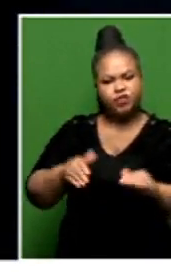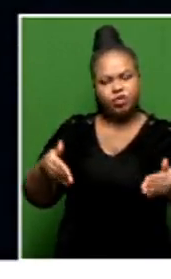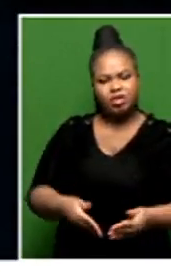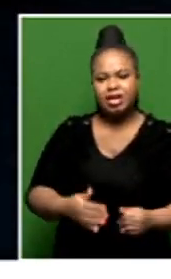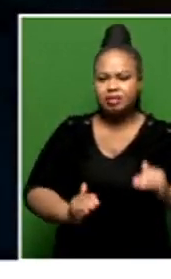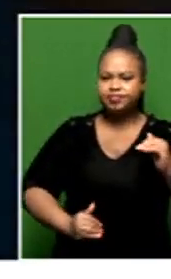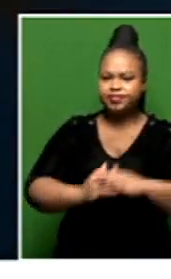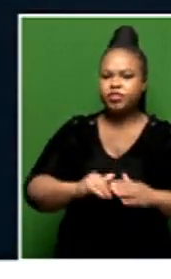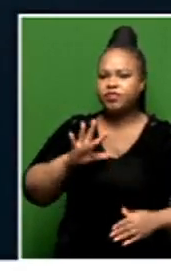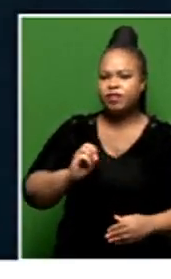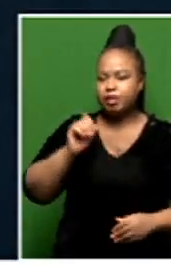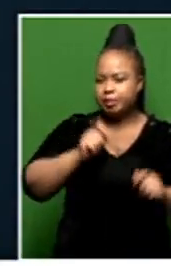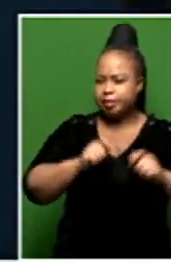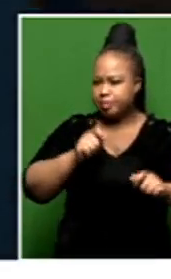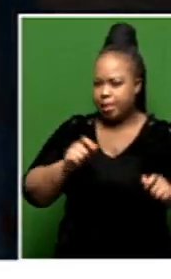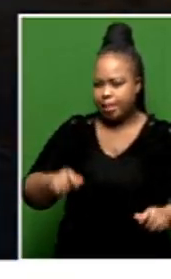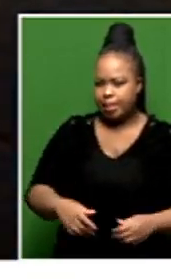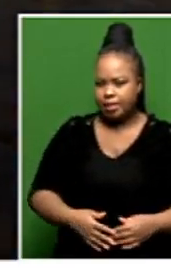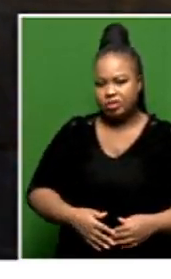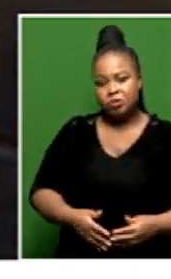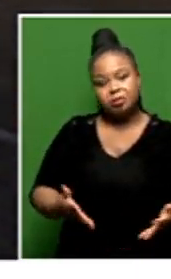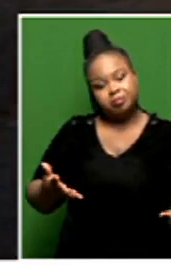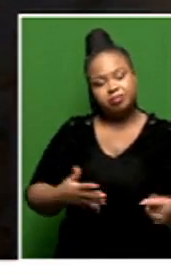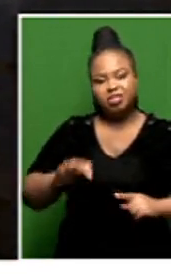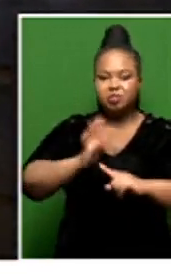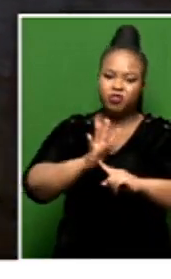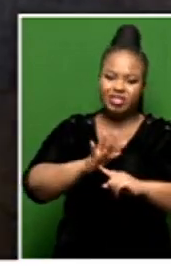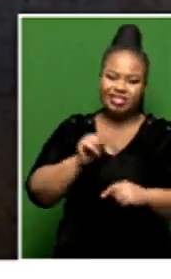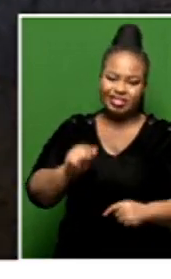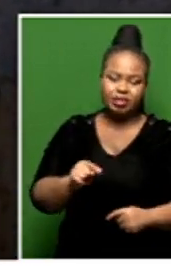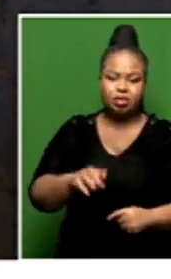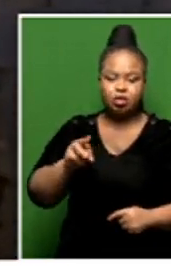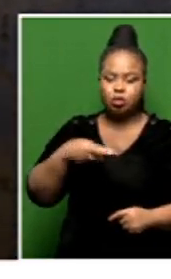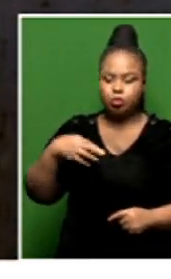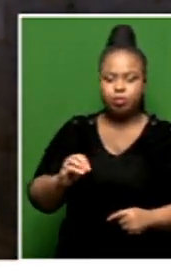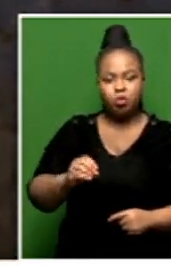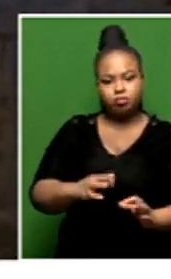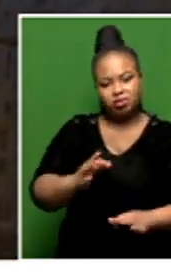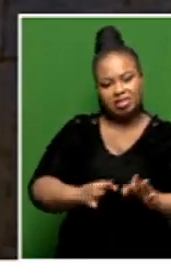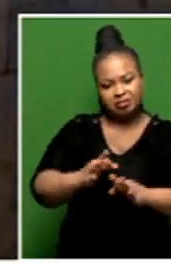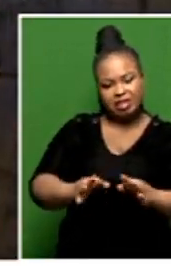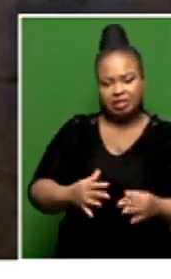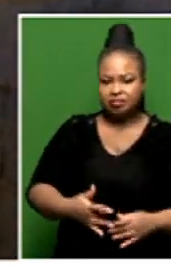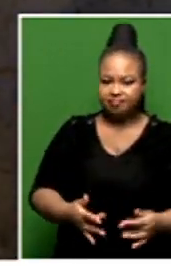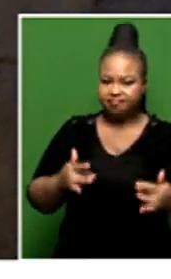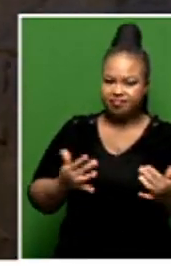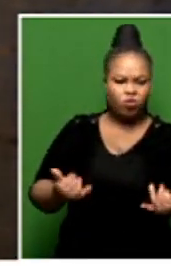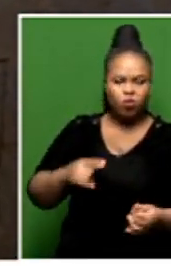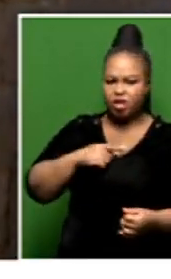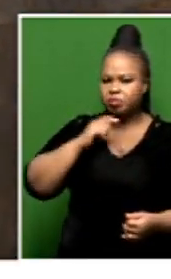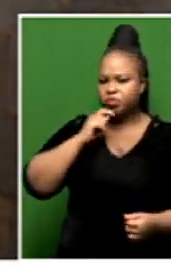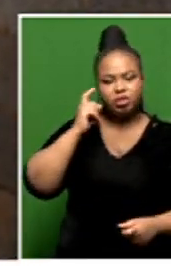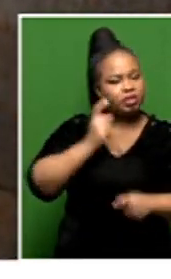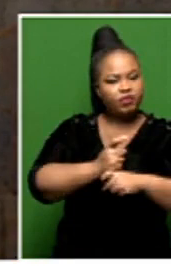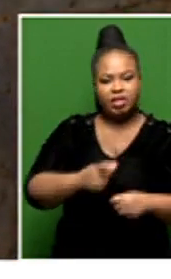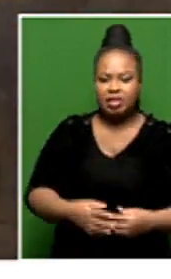was only 50 people. So the film is just Mpho's journey as he finds it difficult